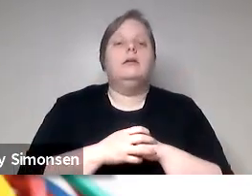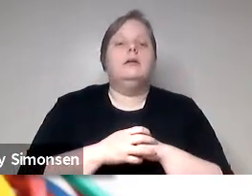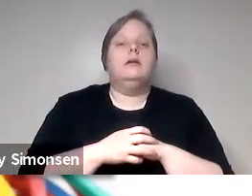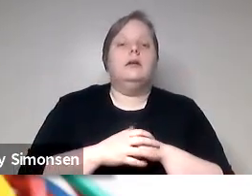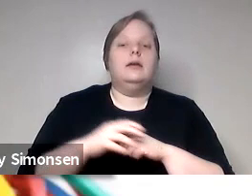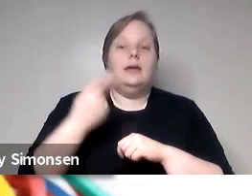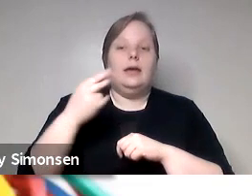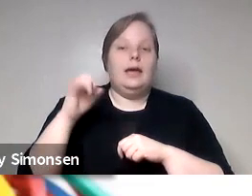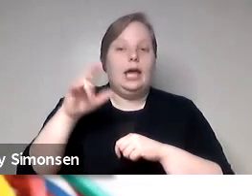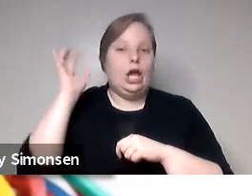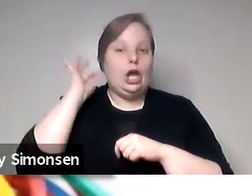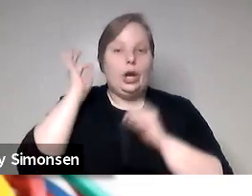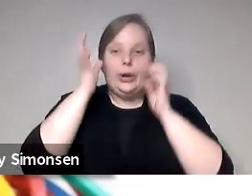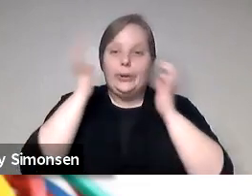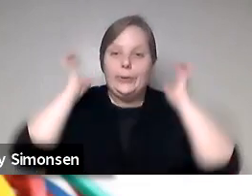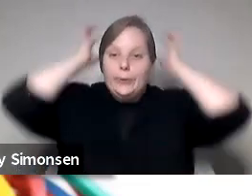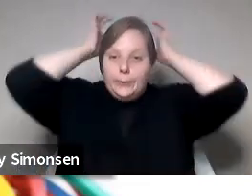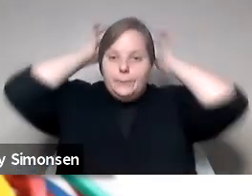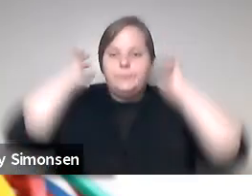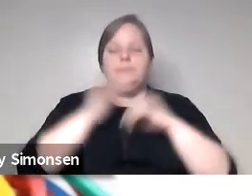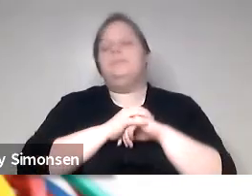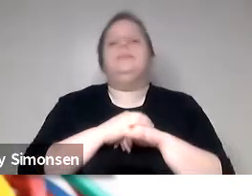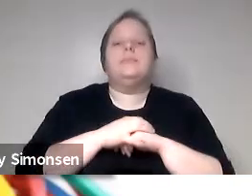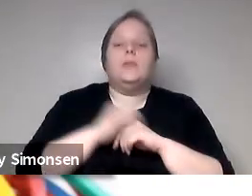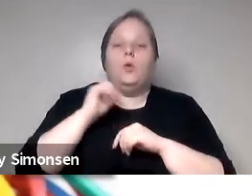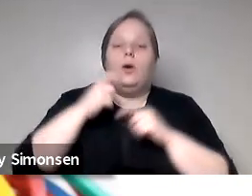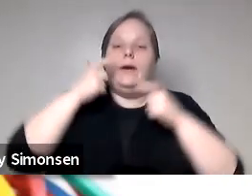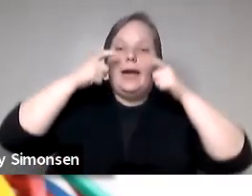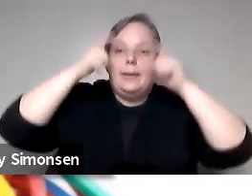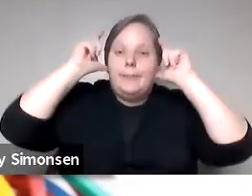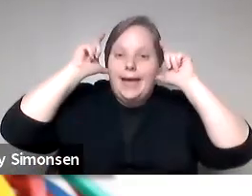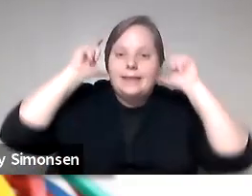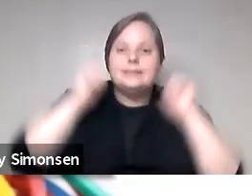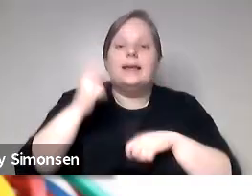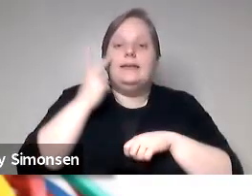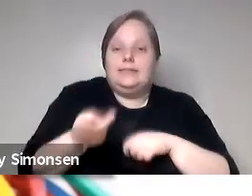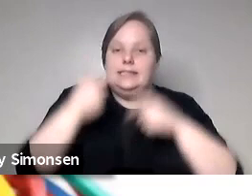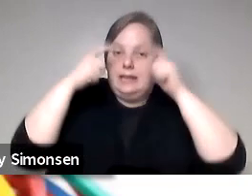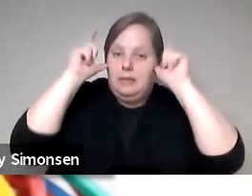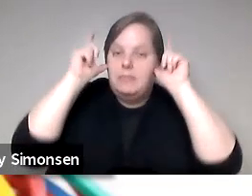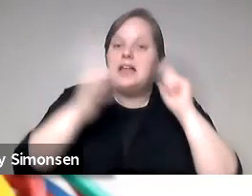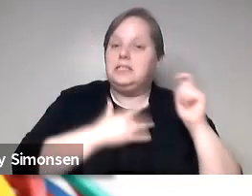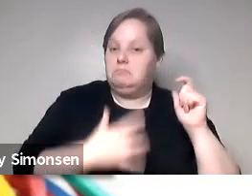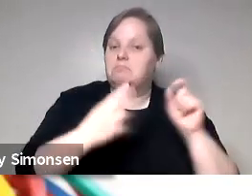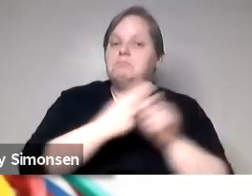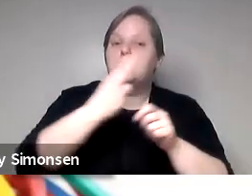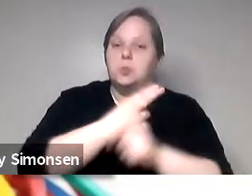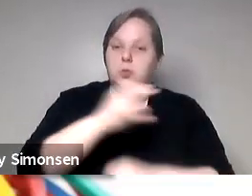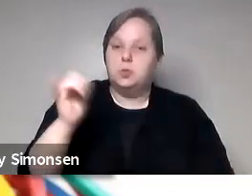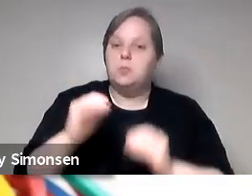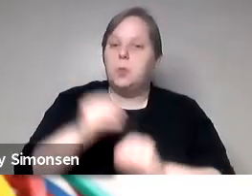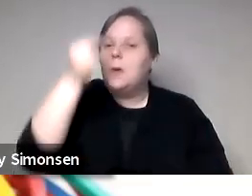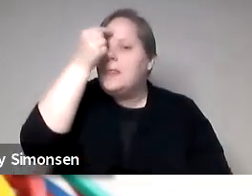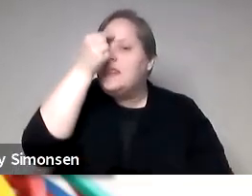the type we pull our hair back into ponytails with, or even headbands. I've seen headbands, the thinner